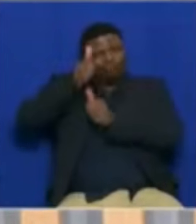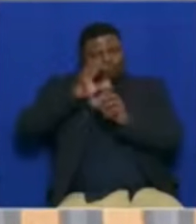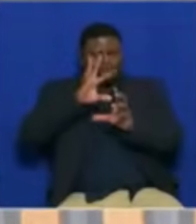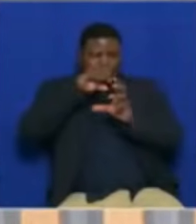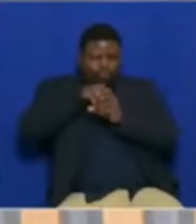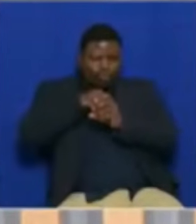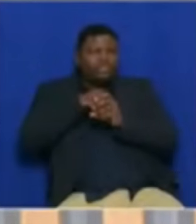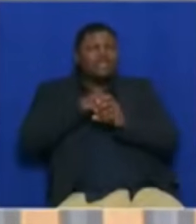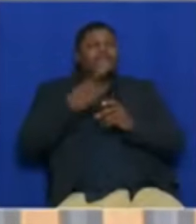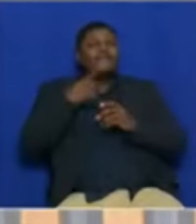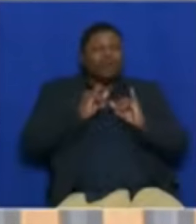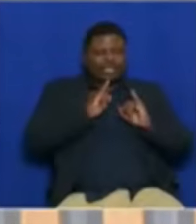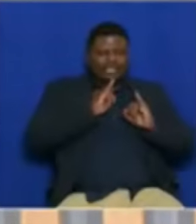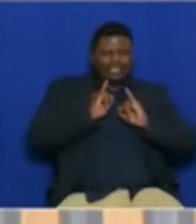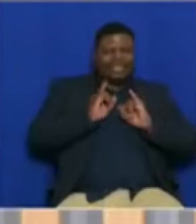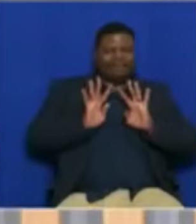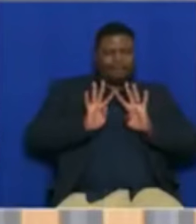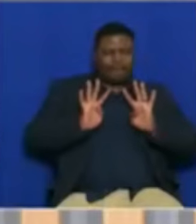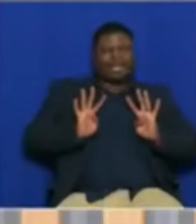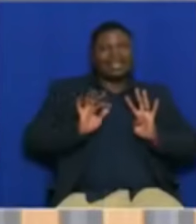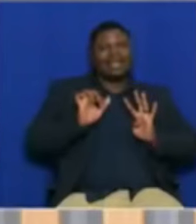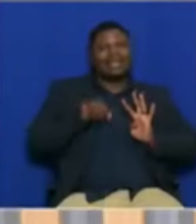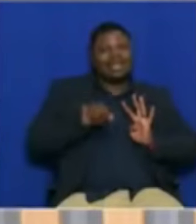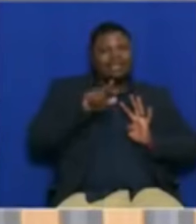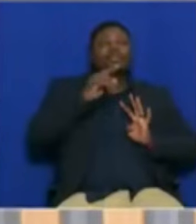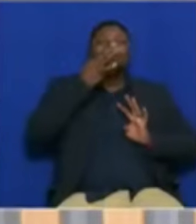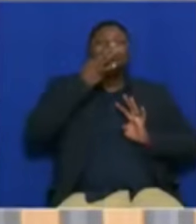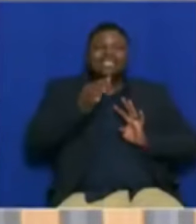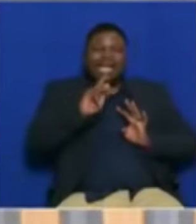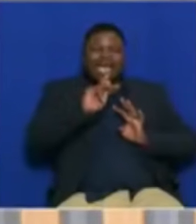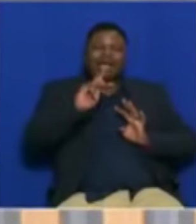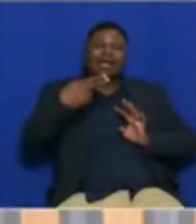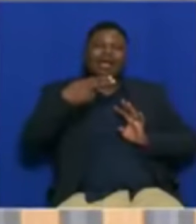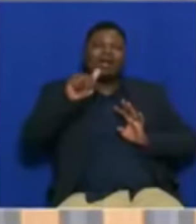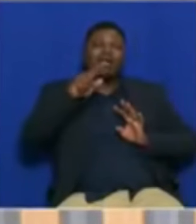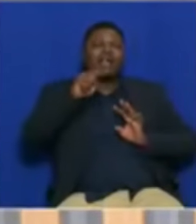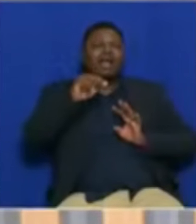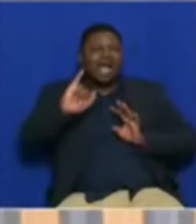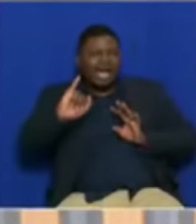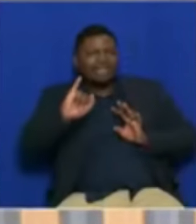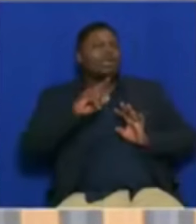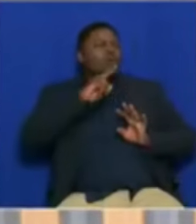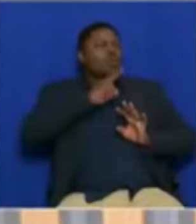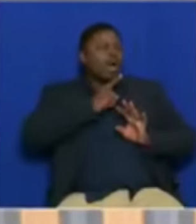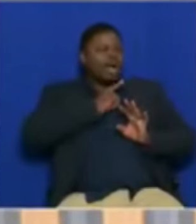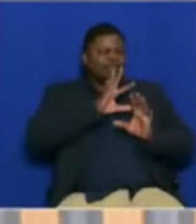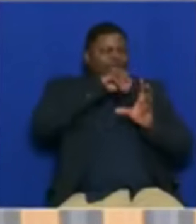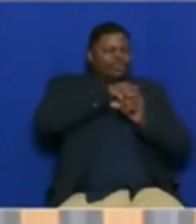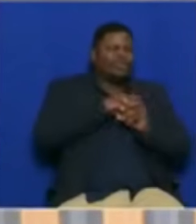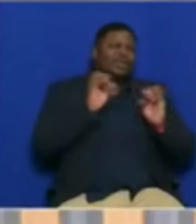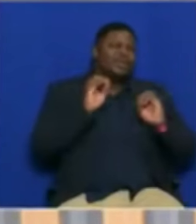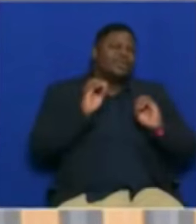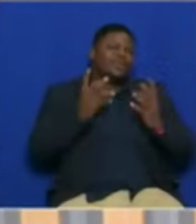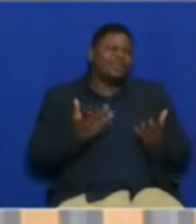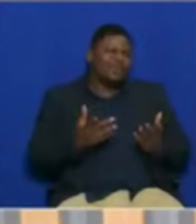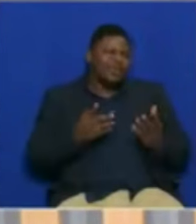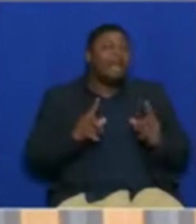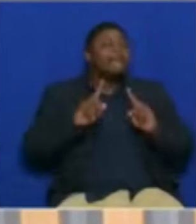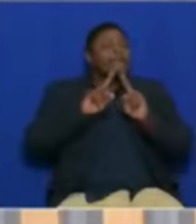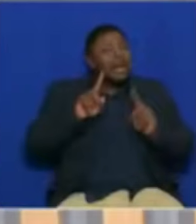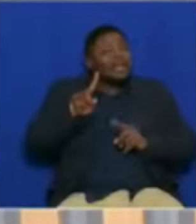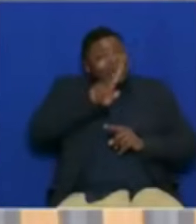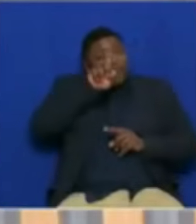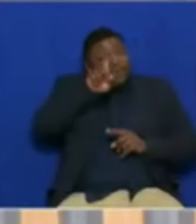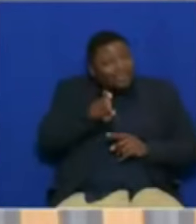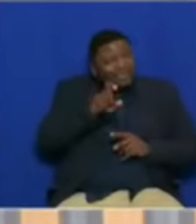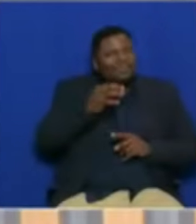and the question remains: why does it matter to IDEC? What business of IDEC is it